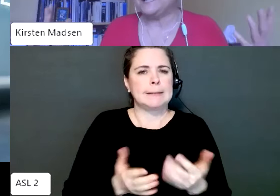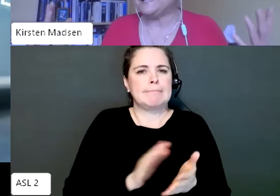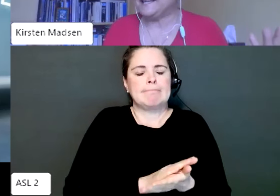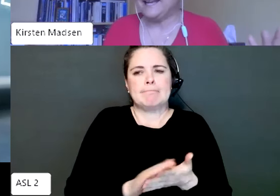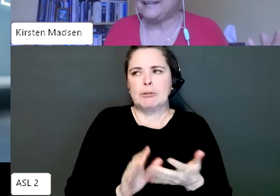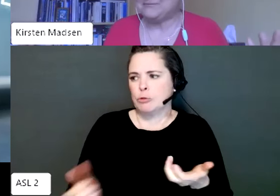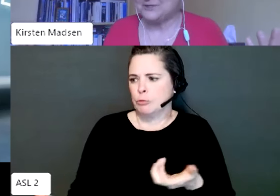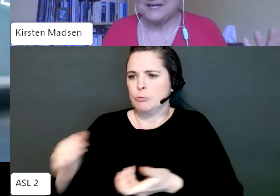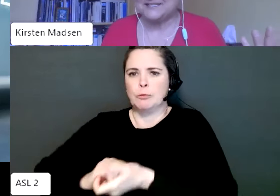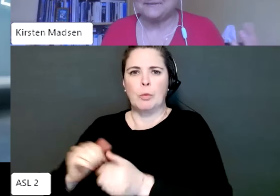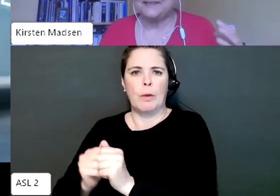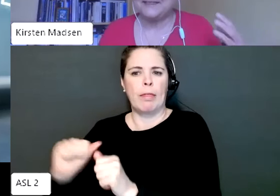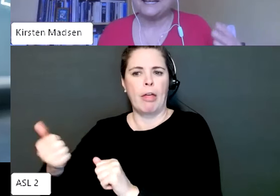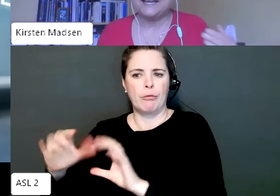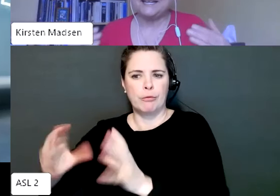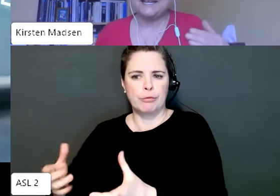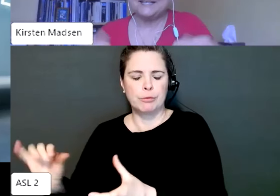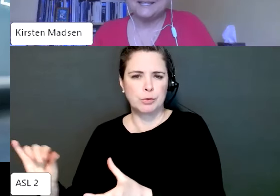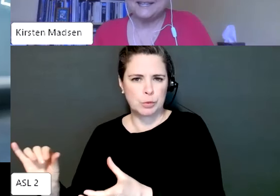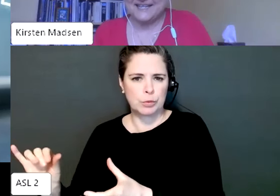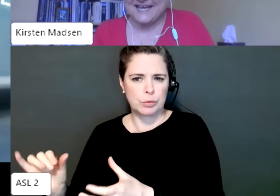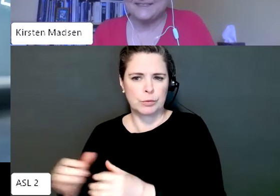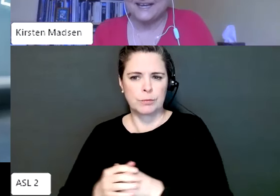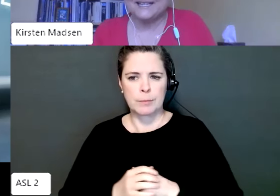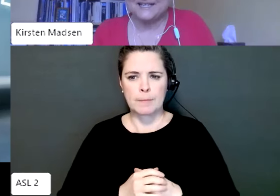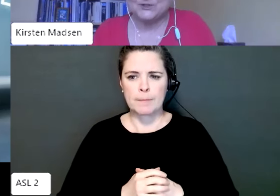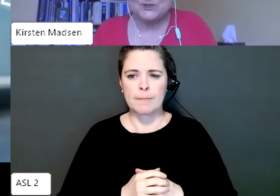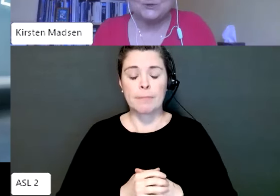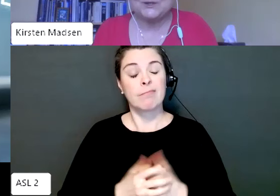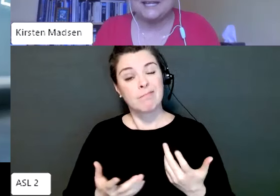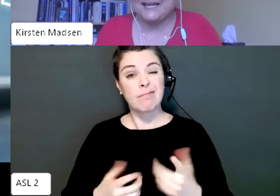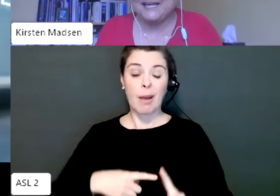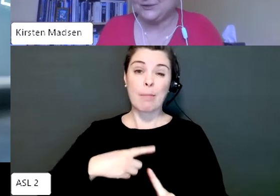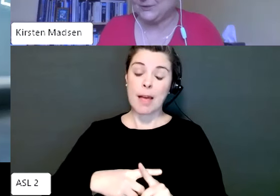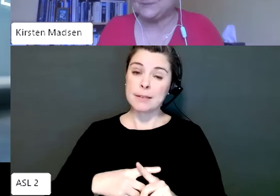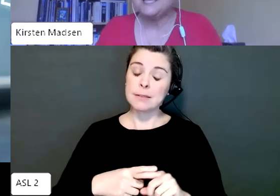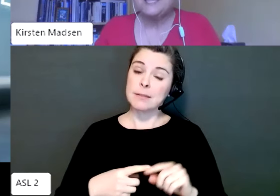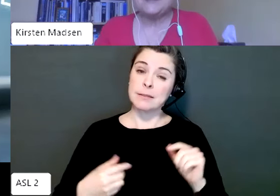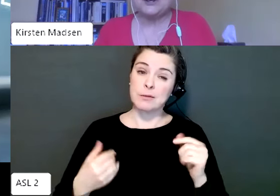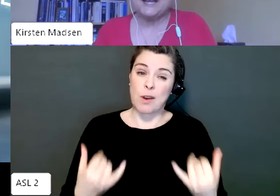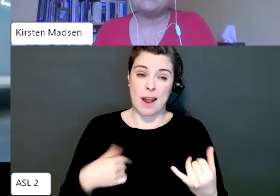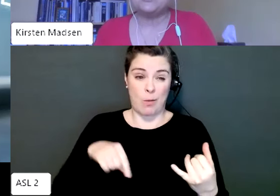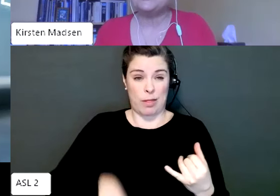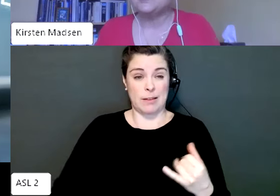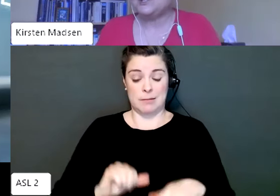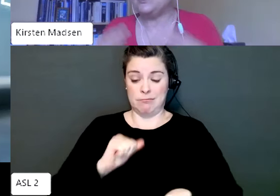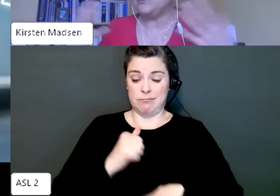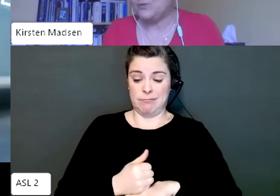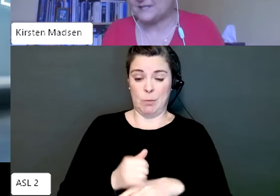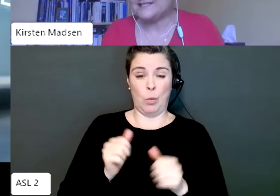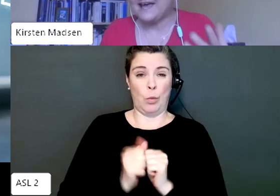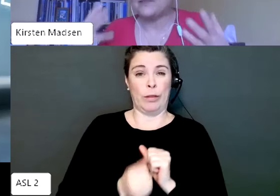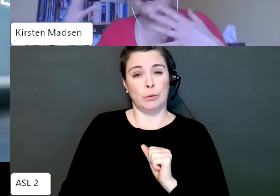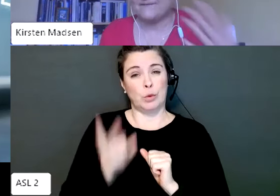that it's a Canadian perspective, that it is two Canadian groups that are able to